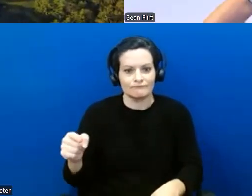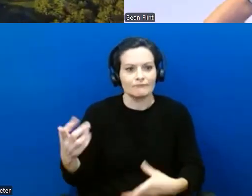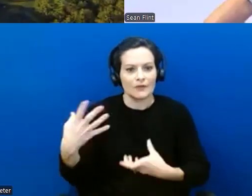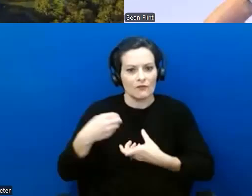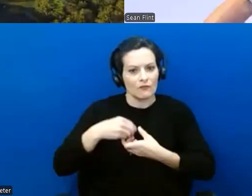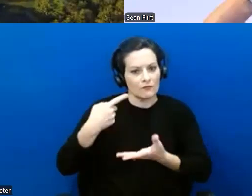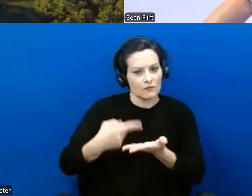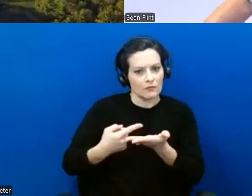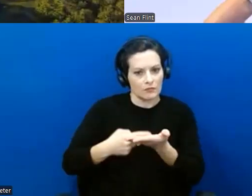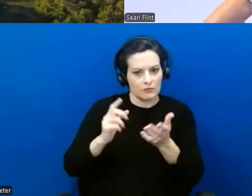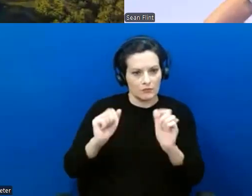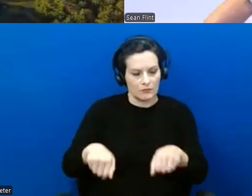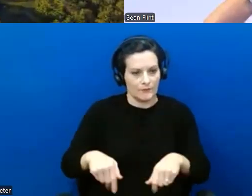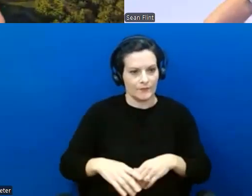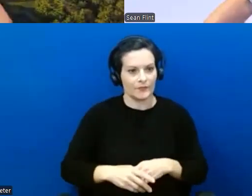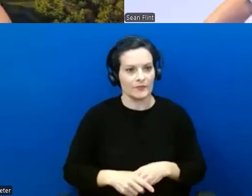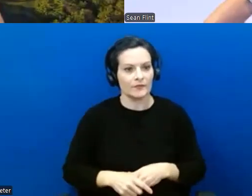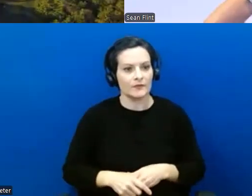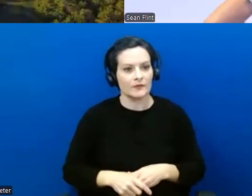of how